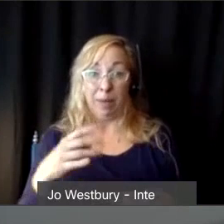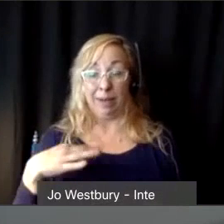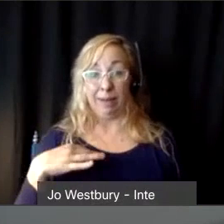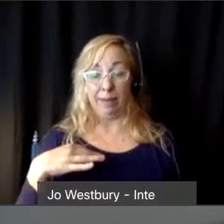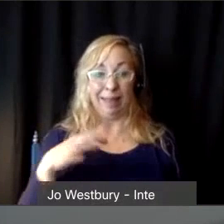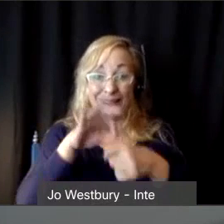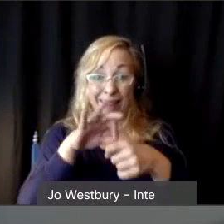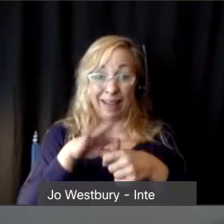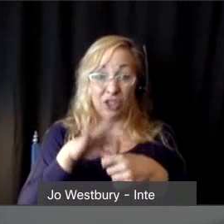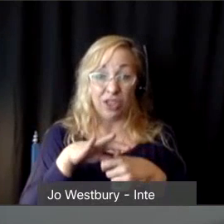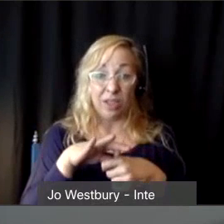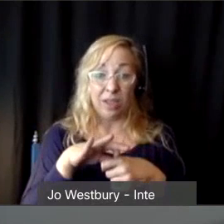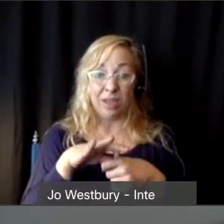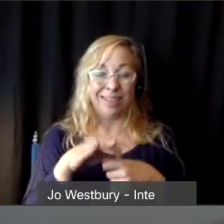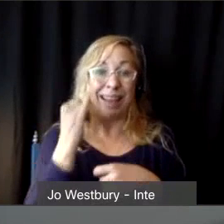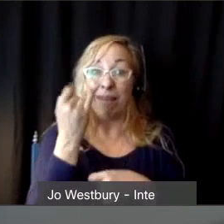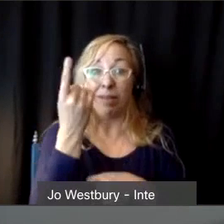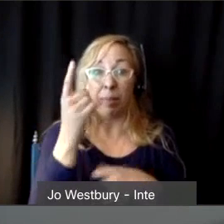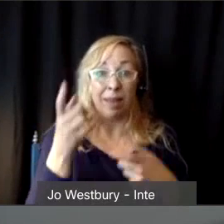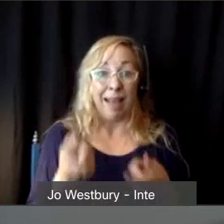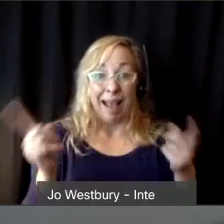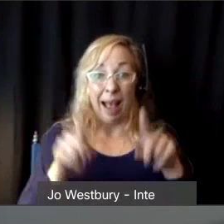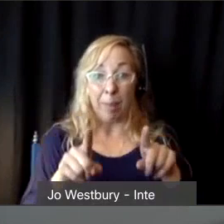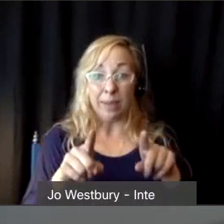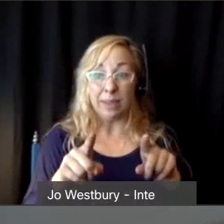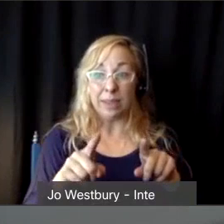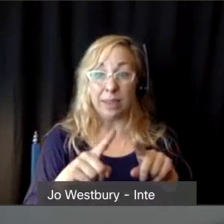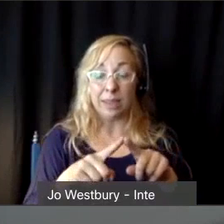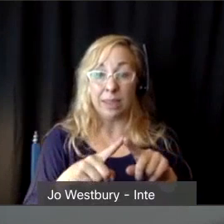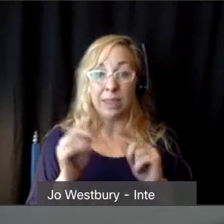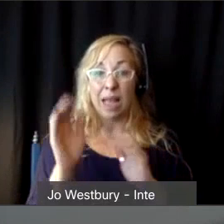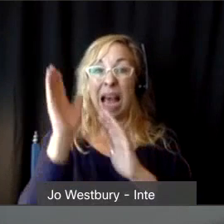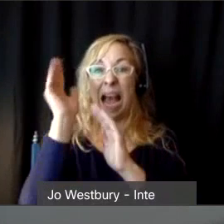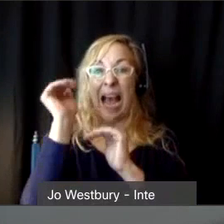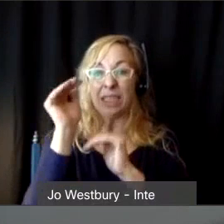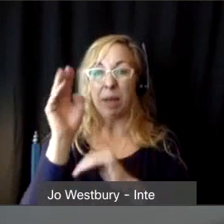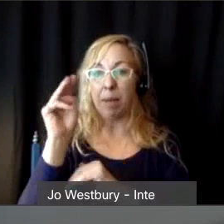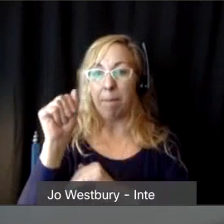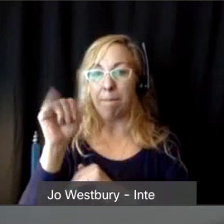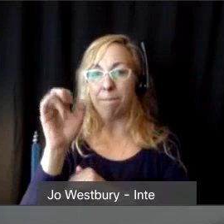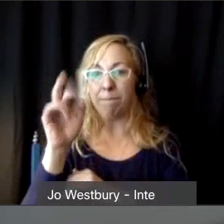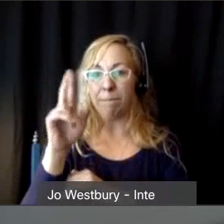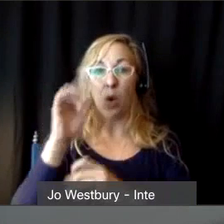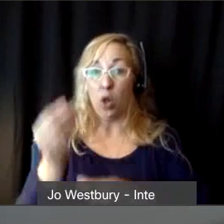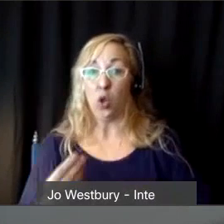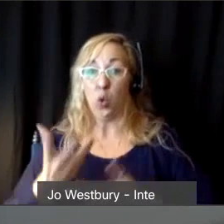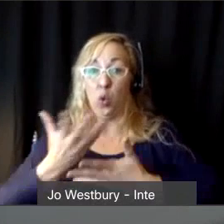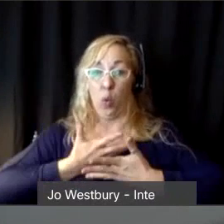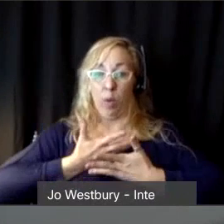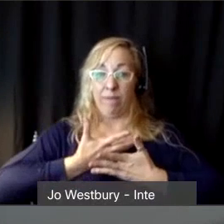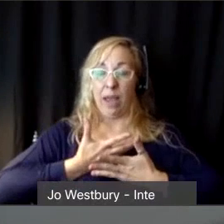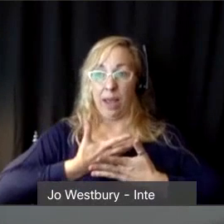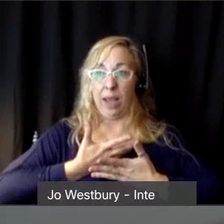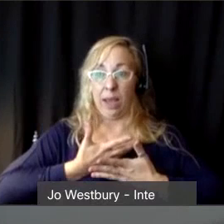No, to the extent that does go out, I expect that the mayor will send something out to all of us. I am